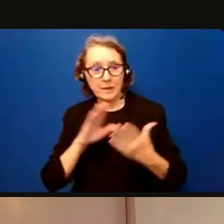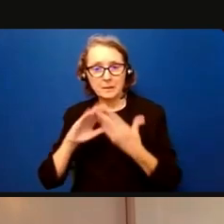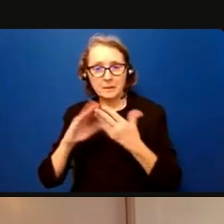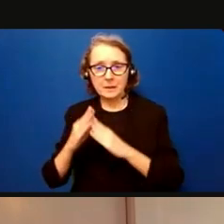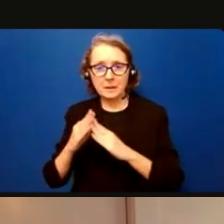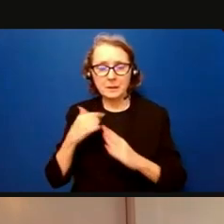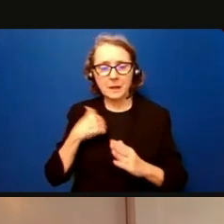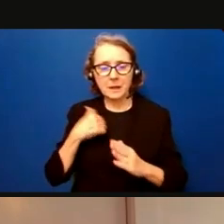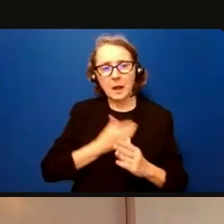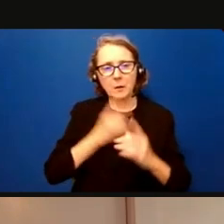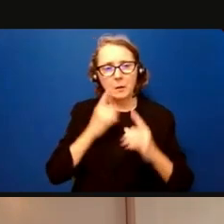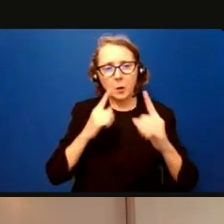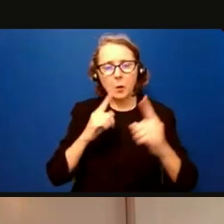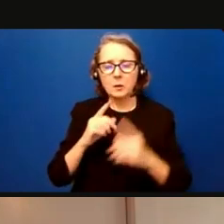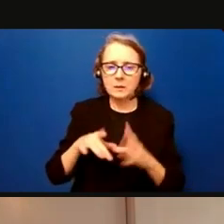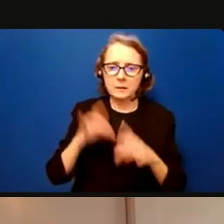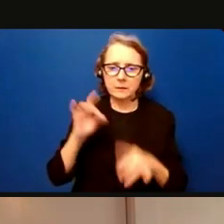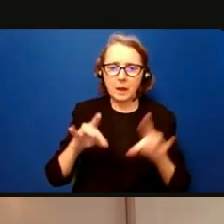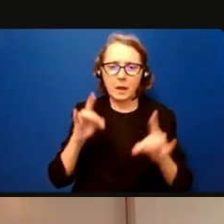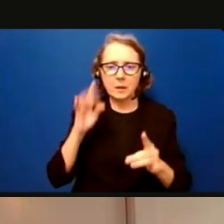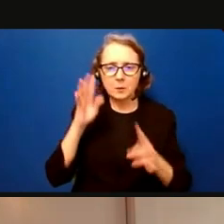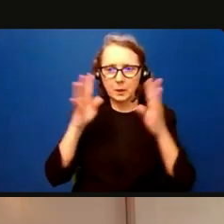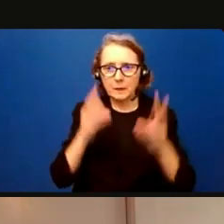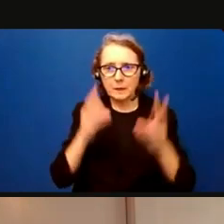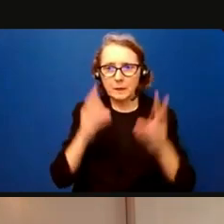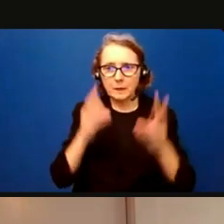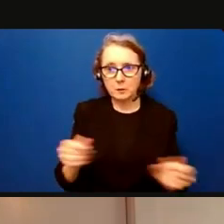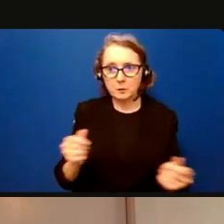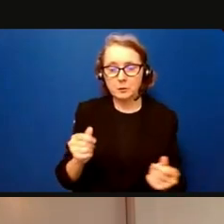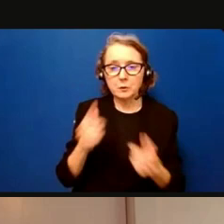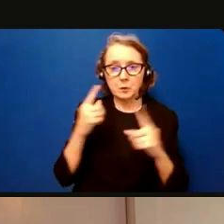collectively find creative solutions to accomplish the various needs of